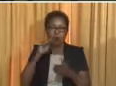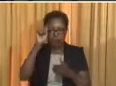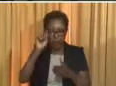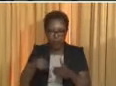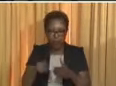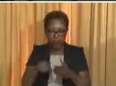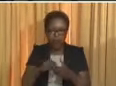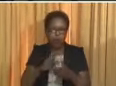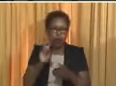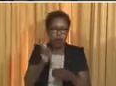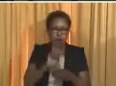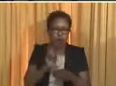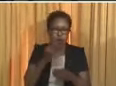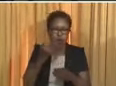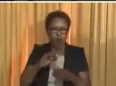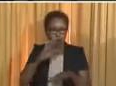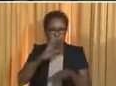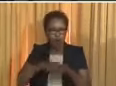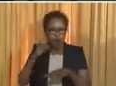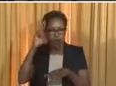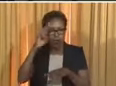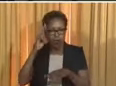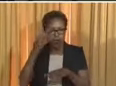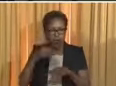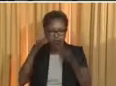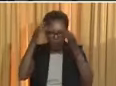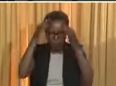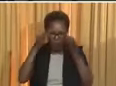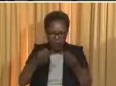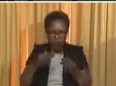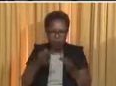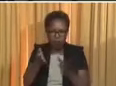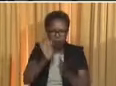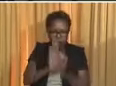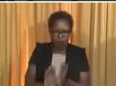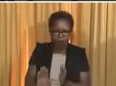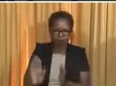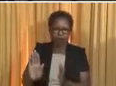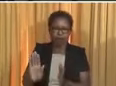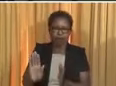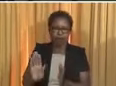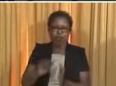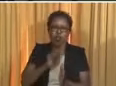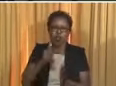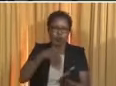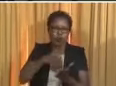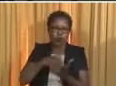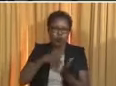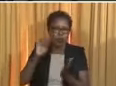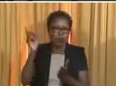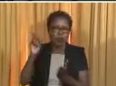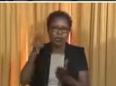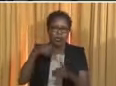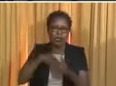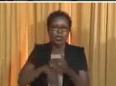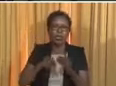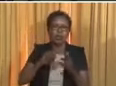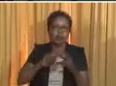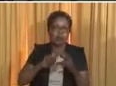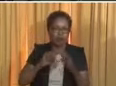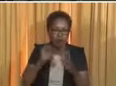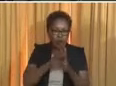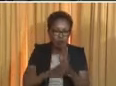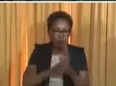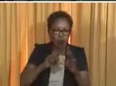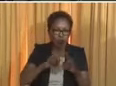looking for proper reasons for the decision to exclude the President from the amendment process, and I cannot find a logical,